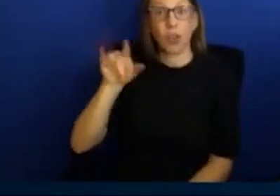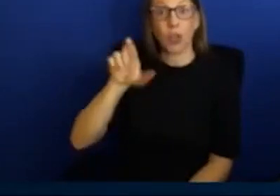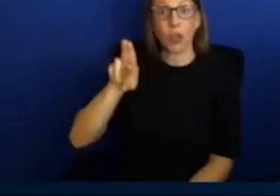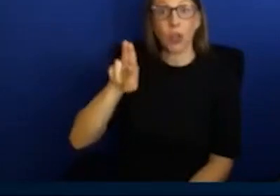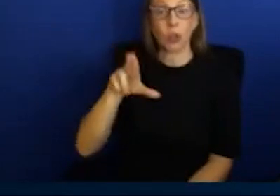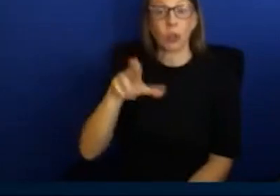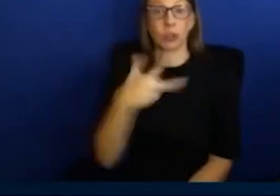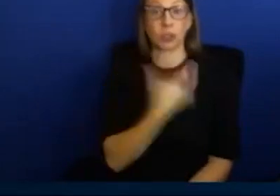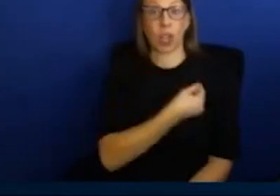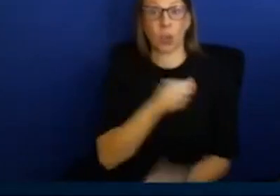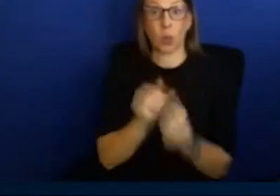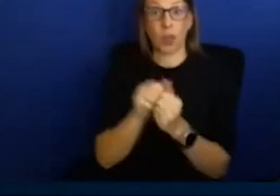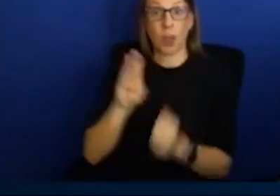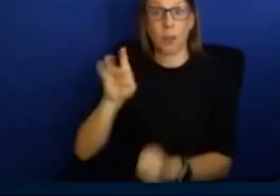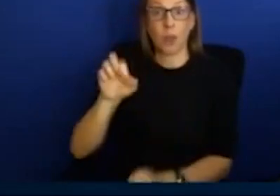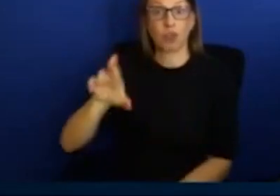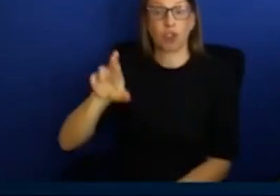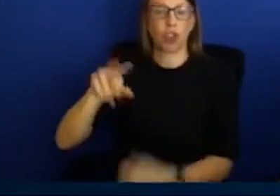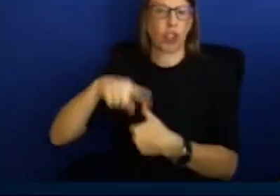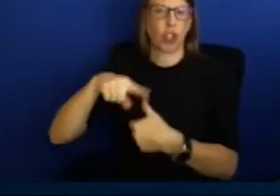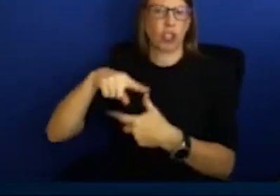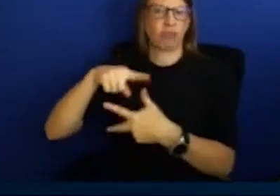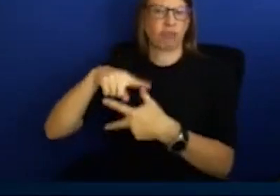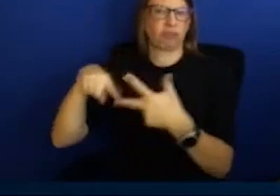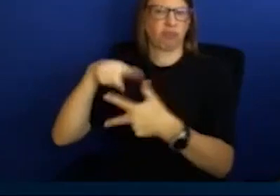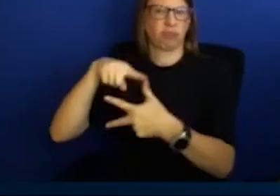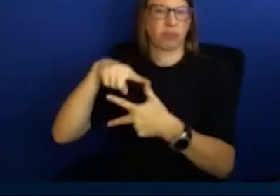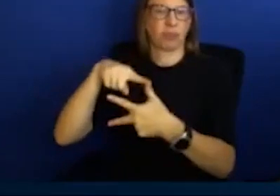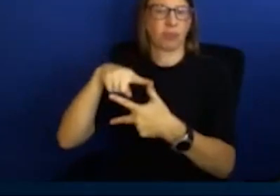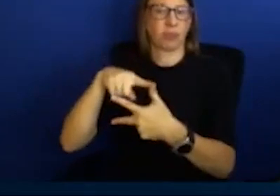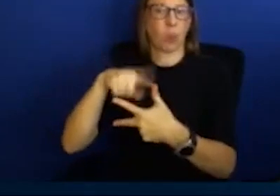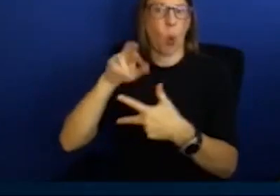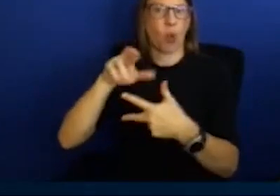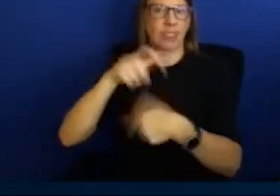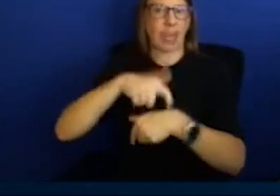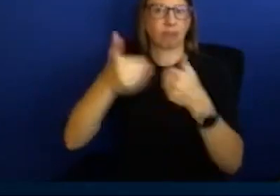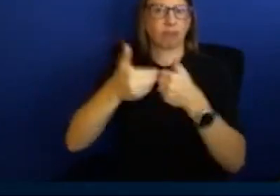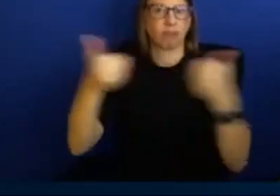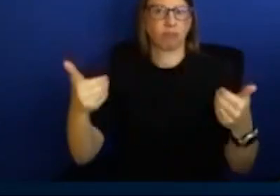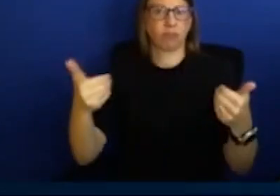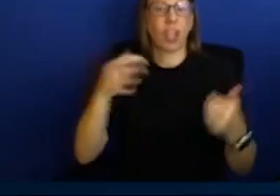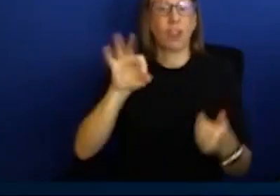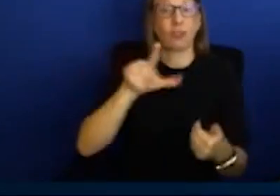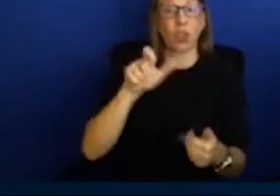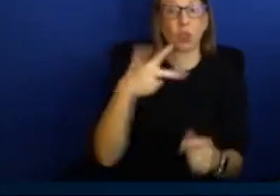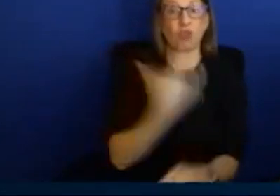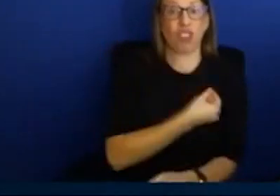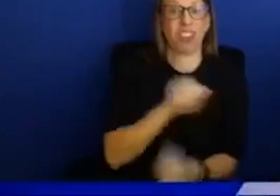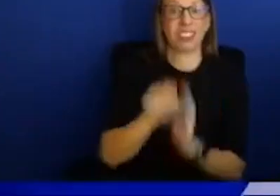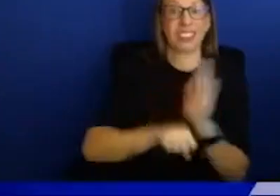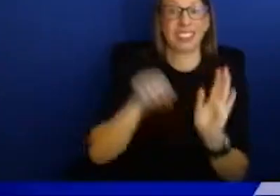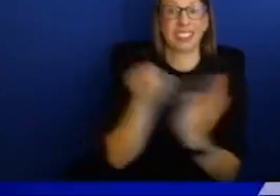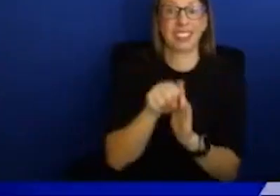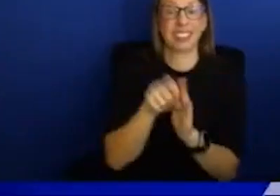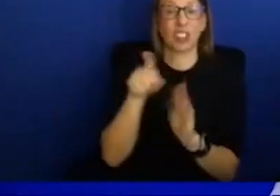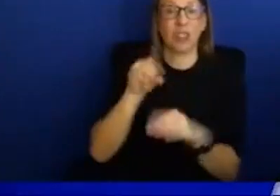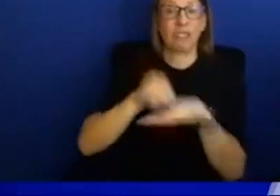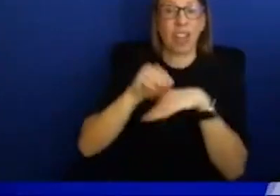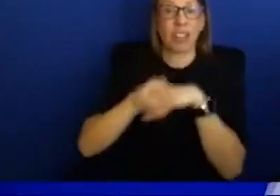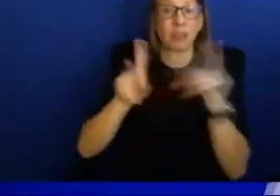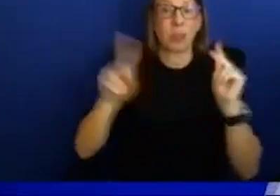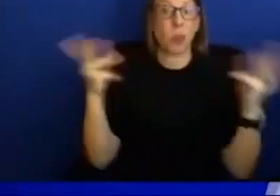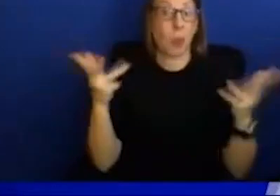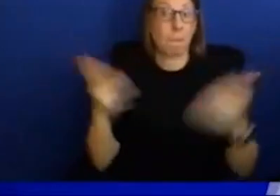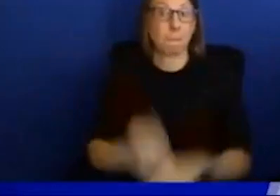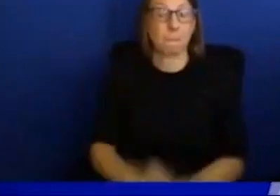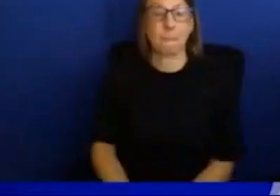Pfizer, or should they be separate in time? We get that question a lot, but it is flu shot season. So what can you advise folks? Yeah, we were just on a